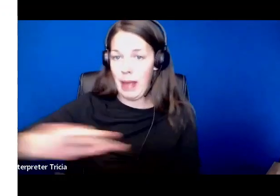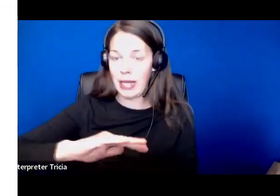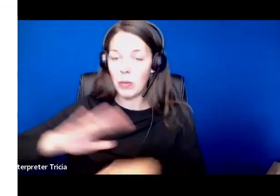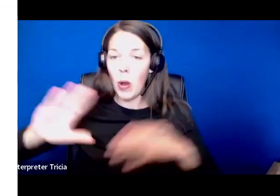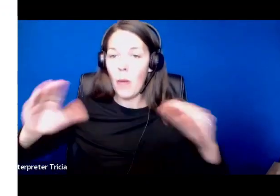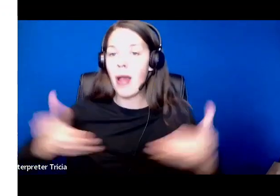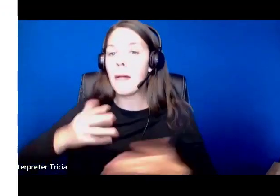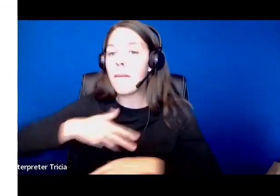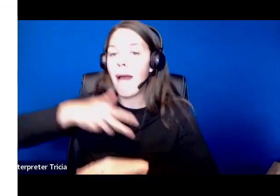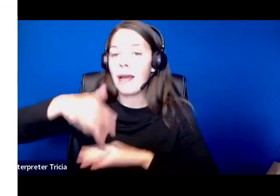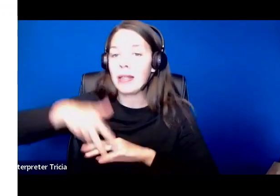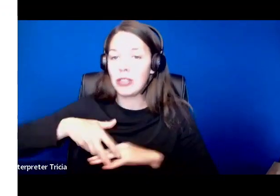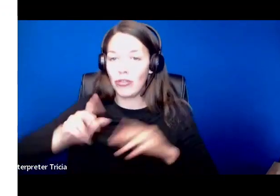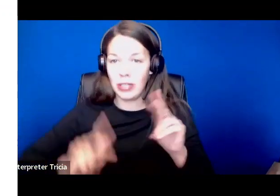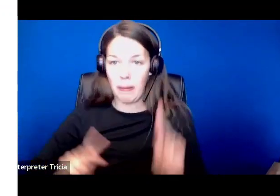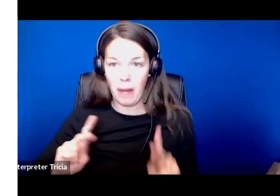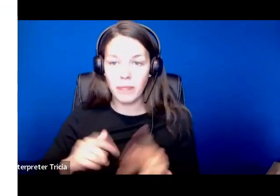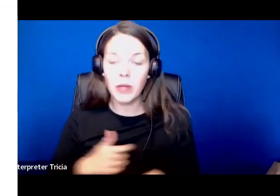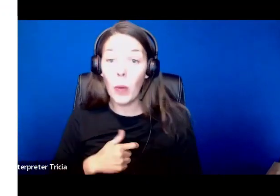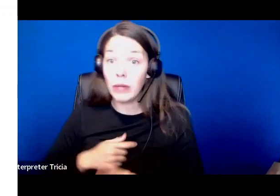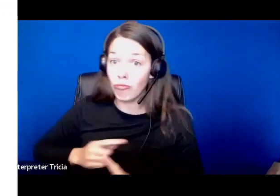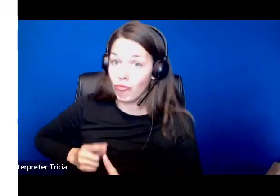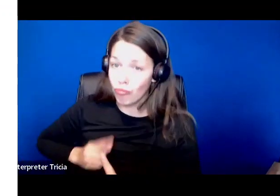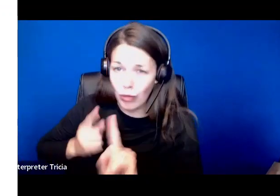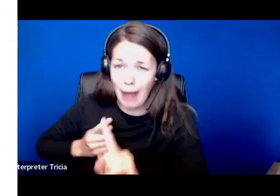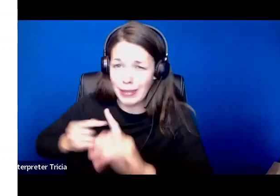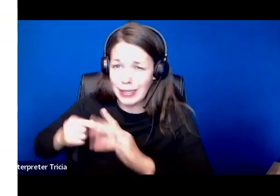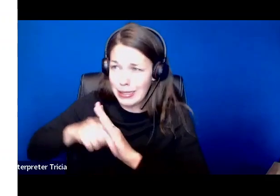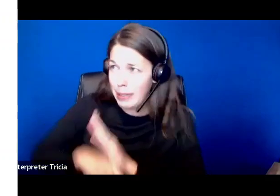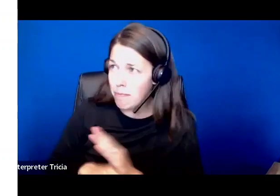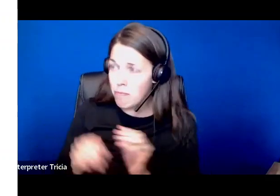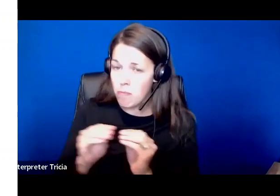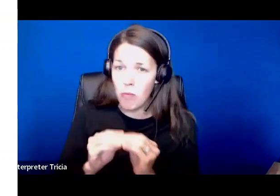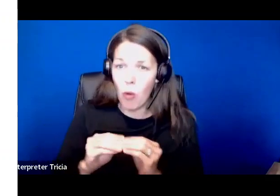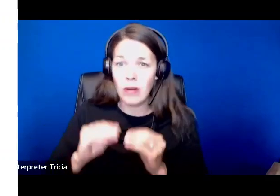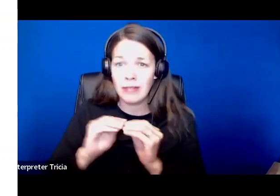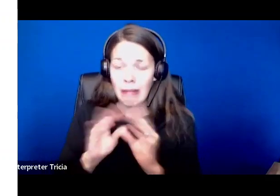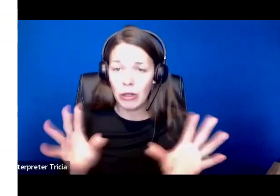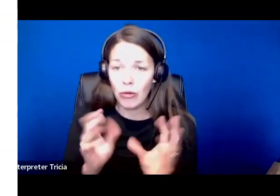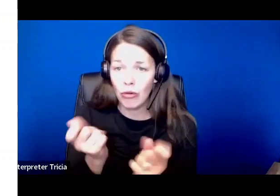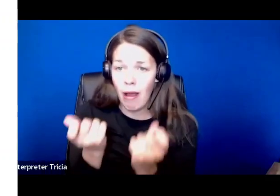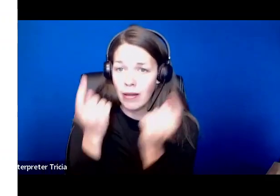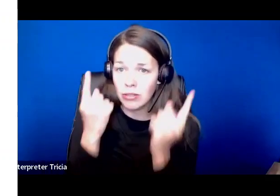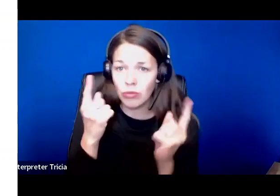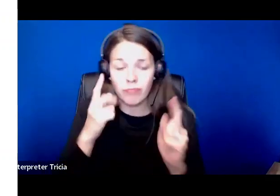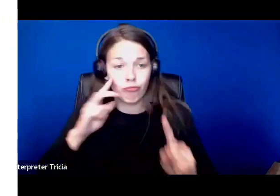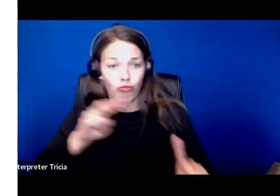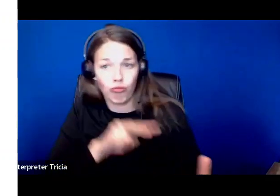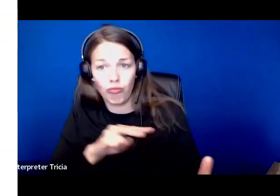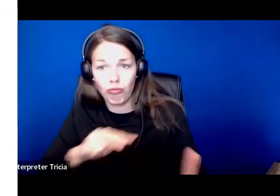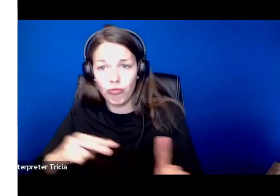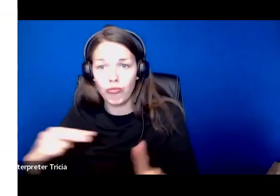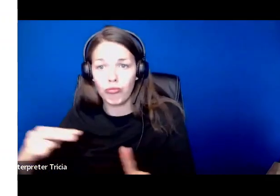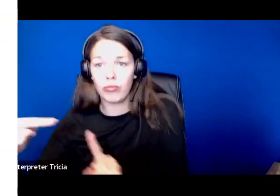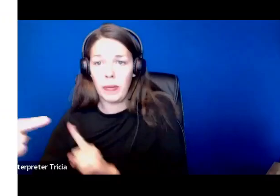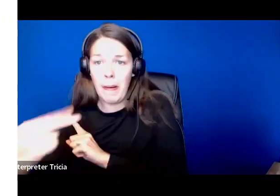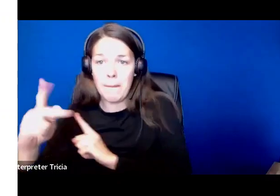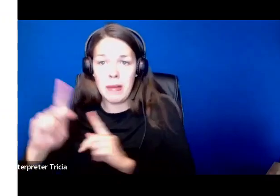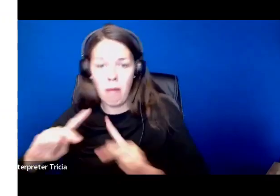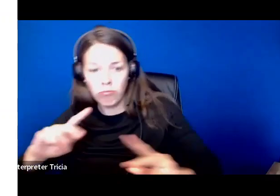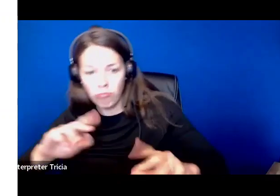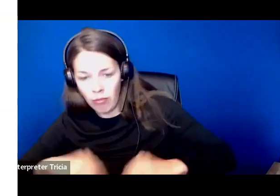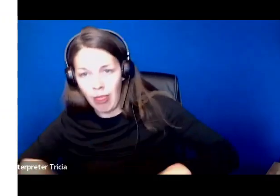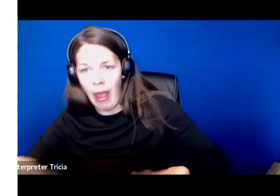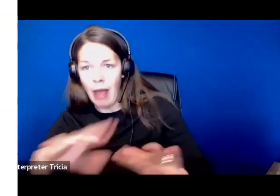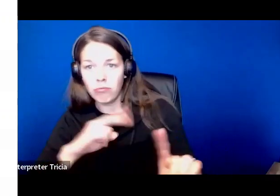by Indigenous people. We strive to deepen our understanding of the multiple ways in which people see and understand land and acknowledge